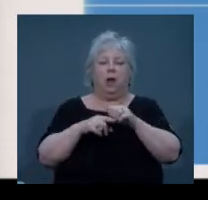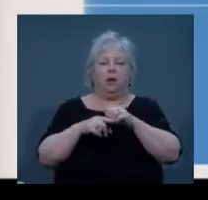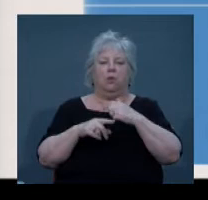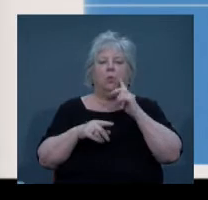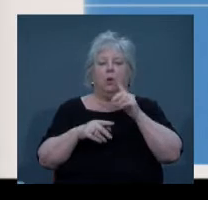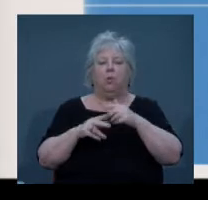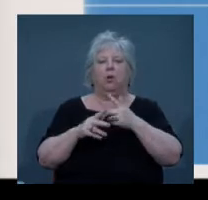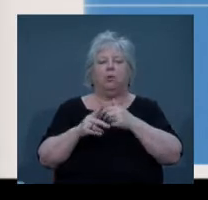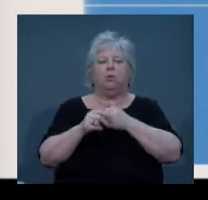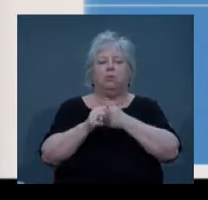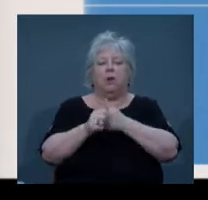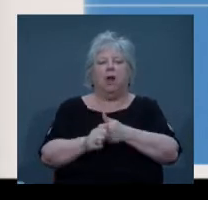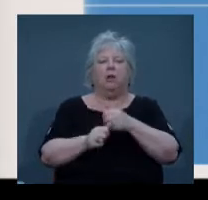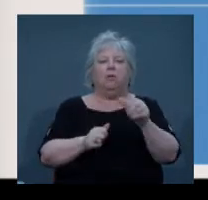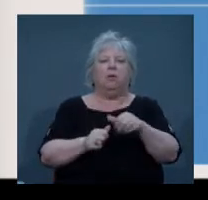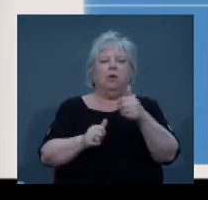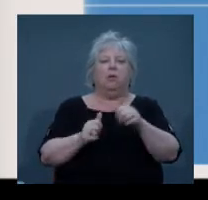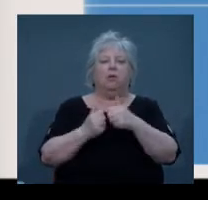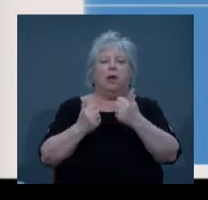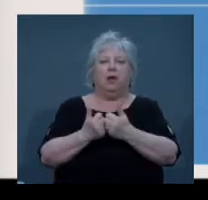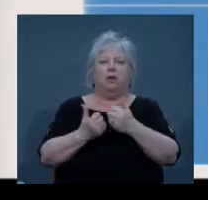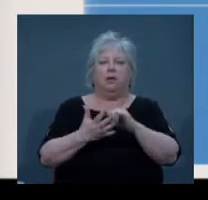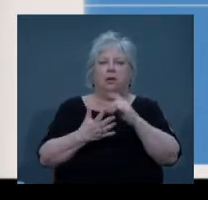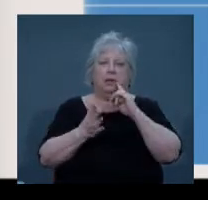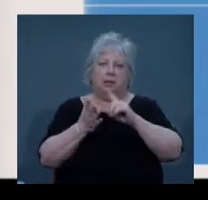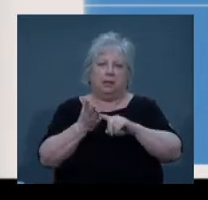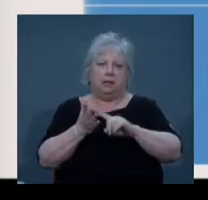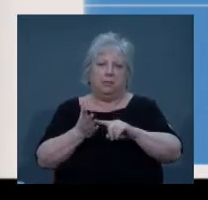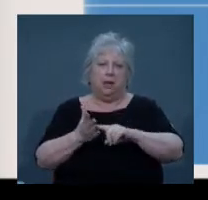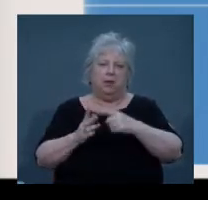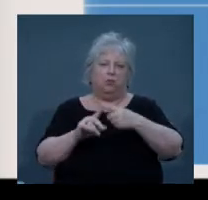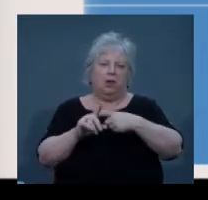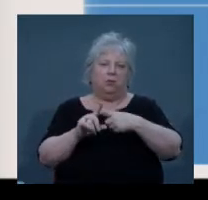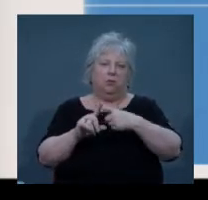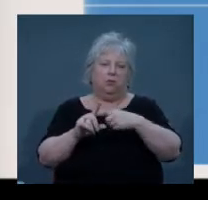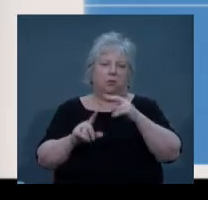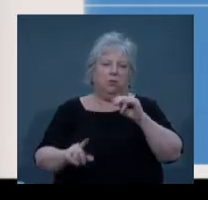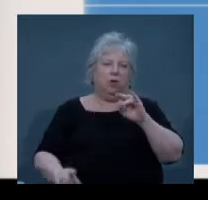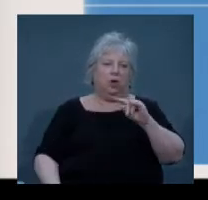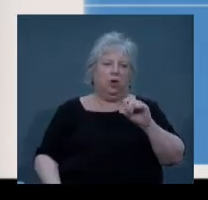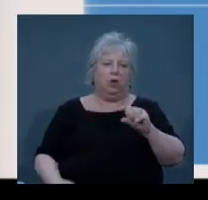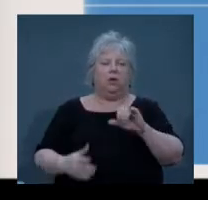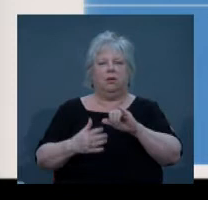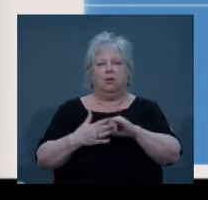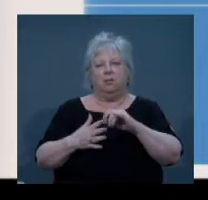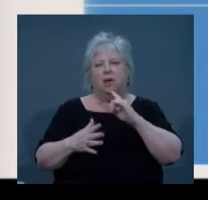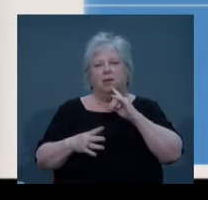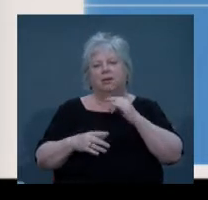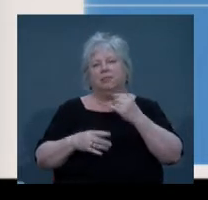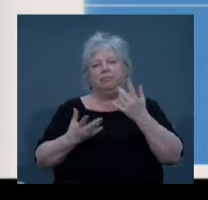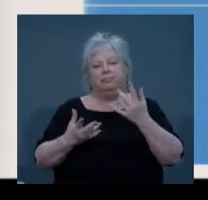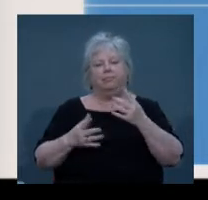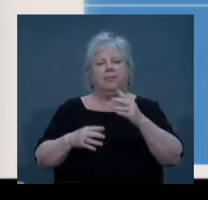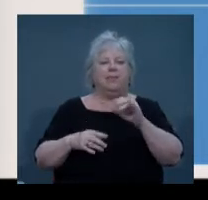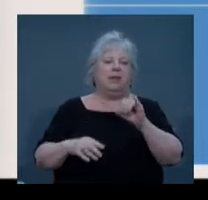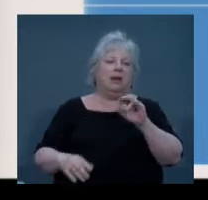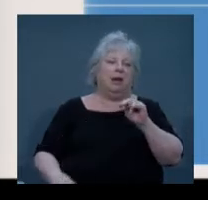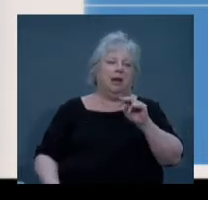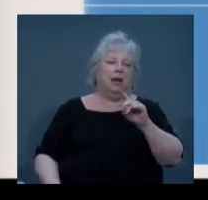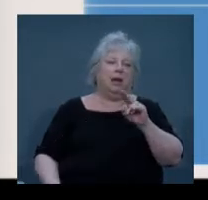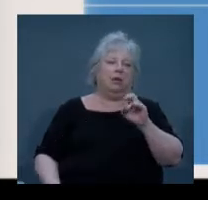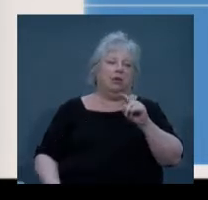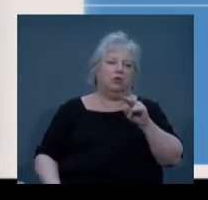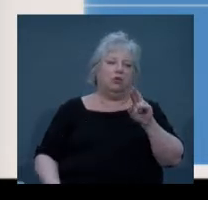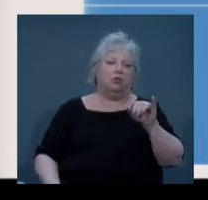with other agencies that inspect rental units. That's kind of an industry standard, is you do a sampling size